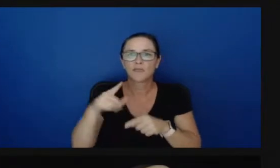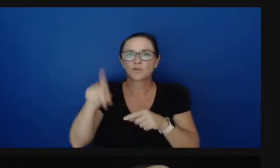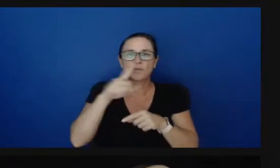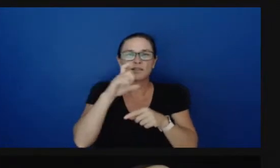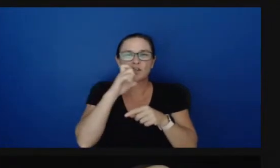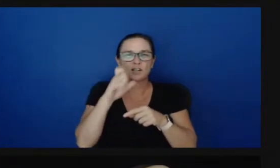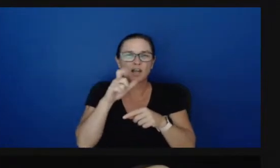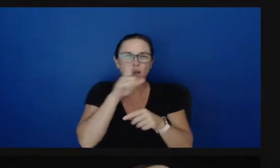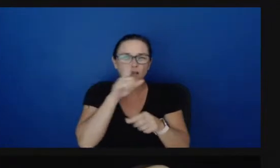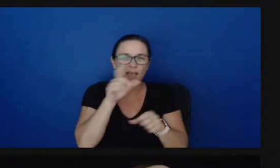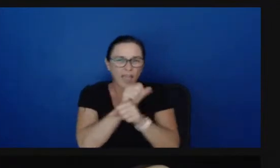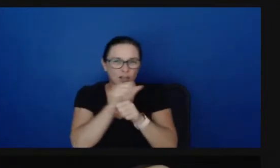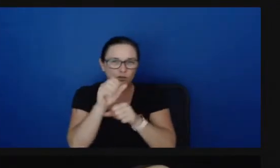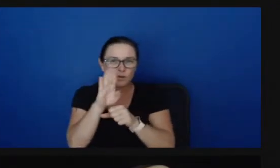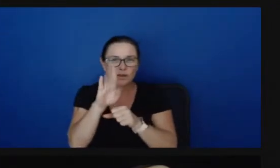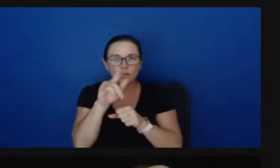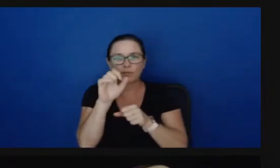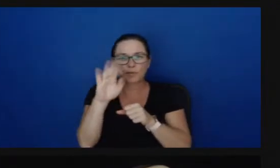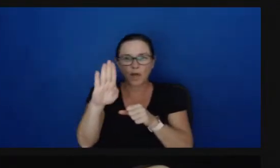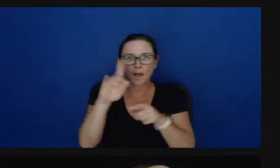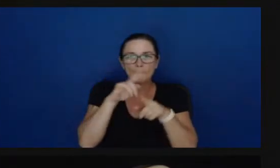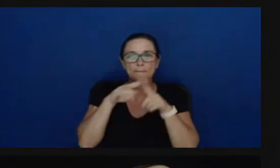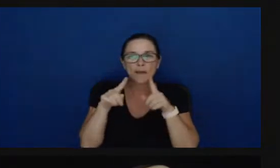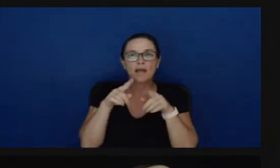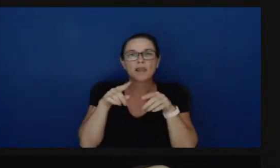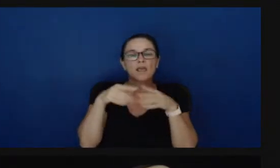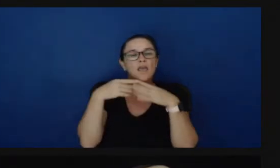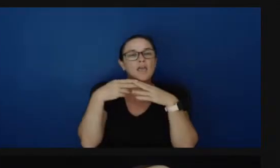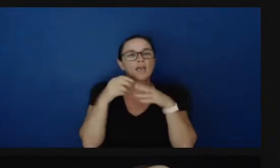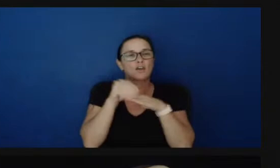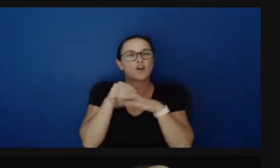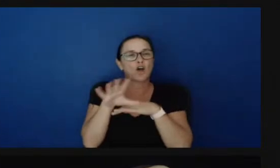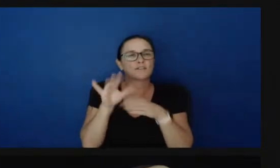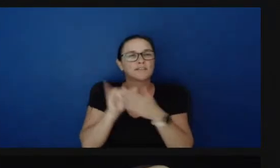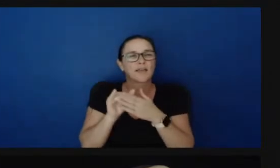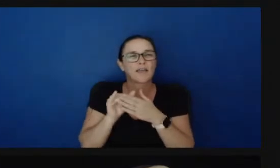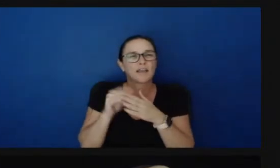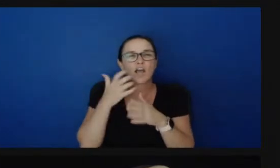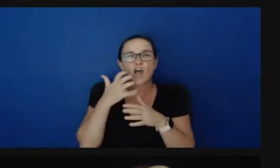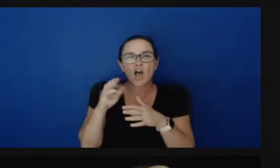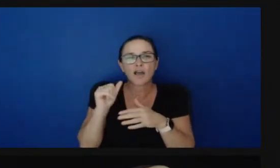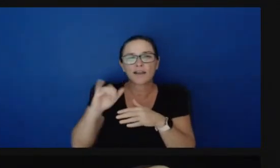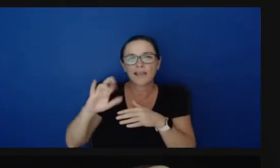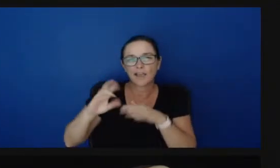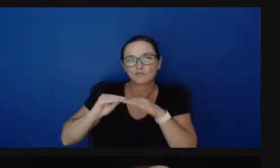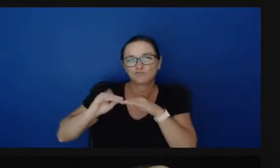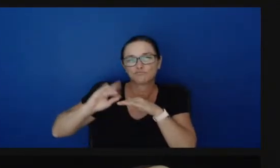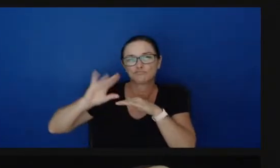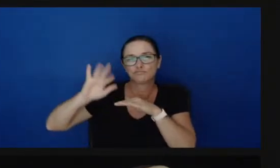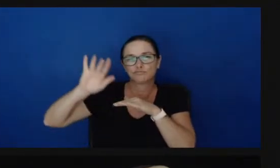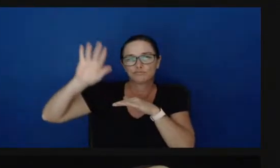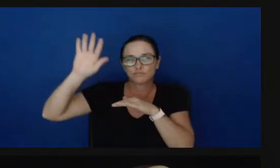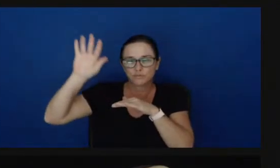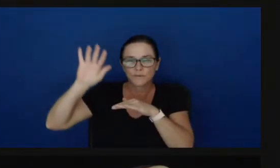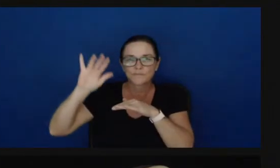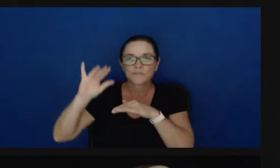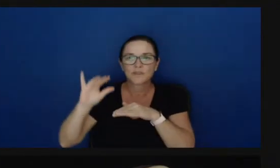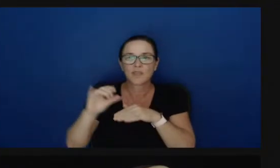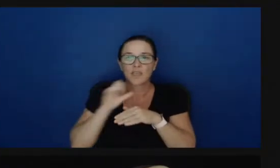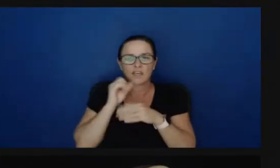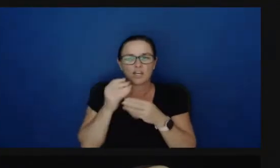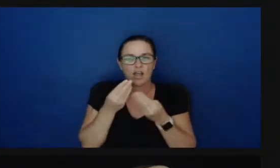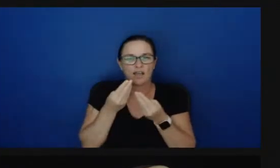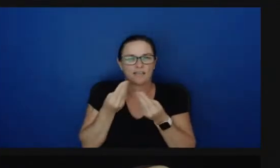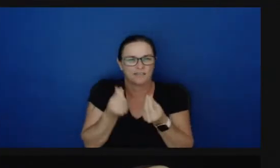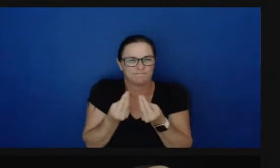The blob causes plumes to come up. You see that hotspot structure is the same, but material from the blobs does not always, maybe a little bit comes